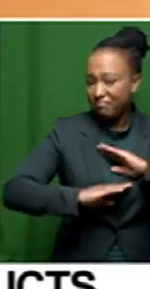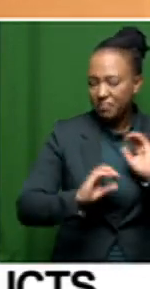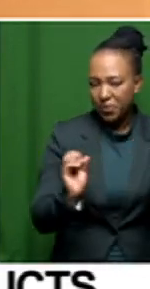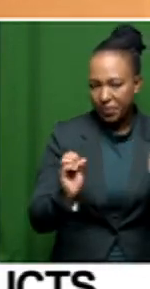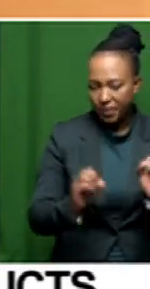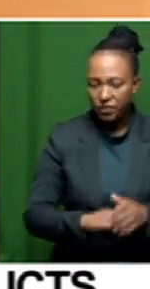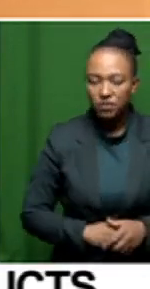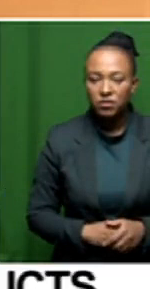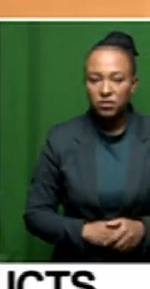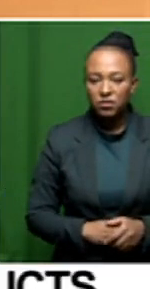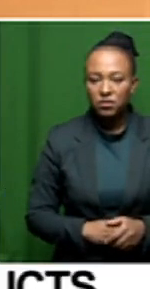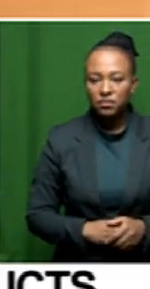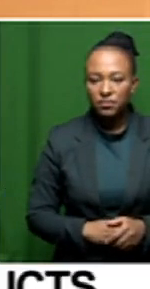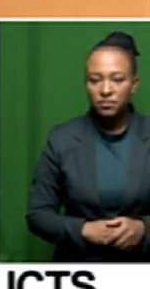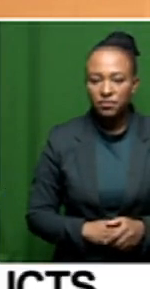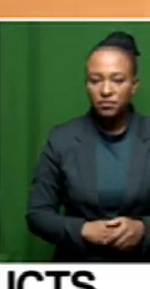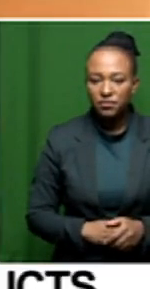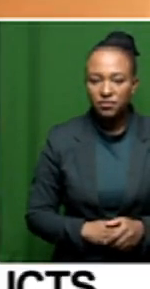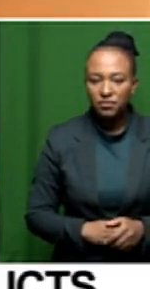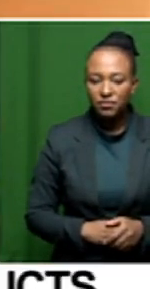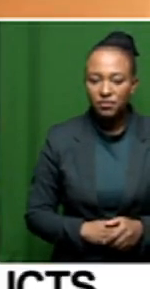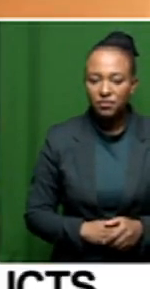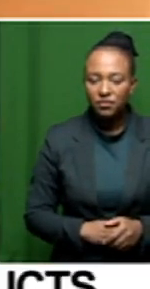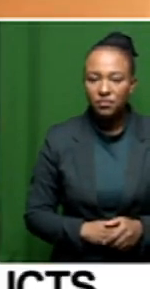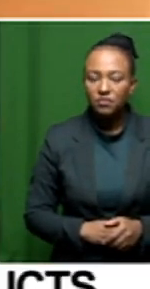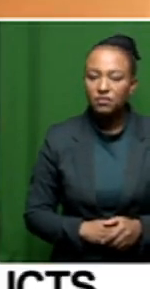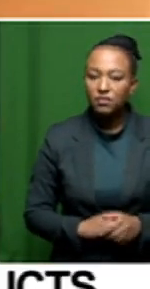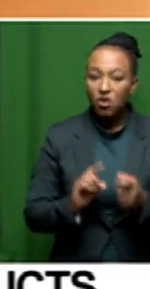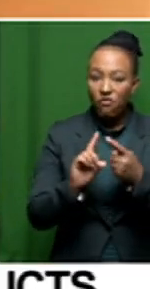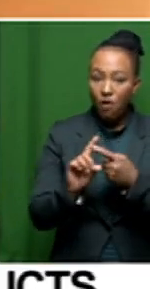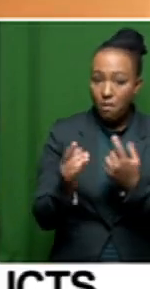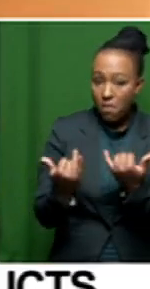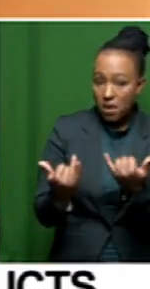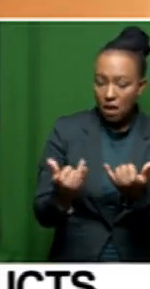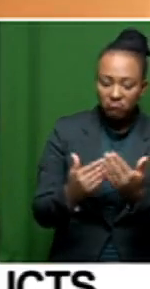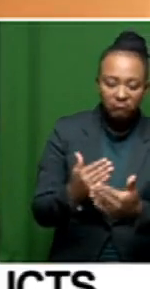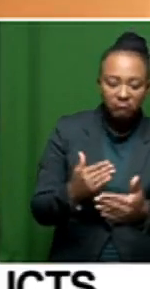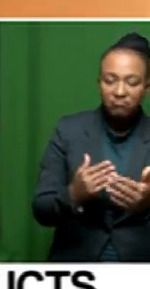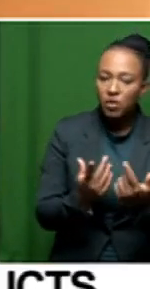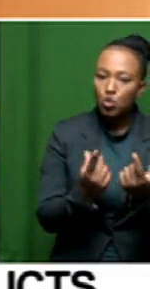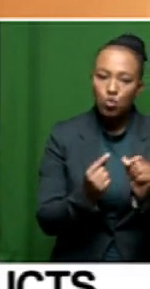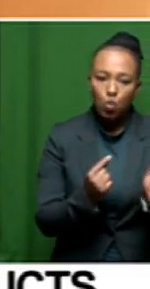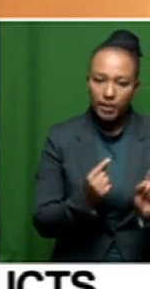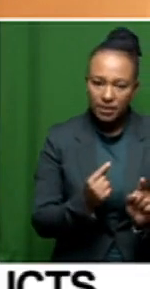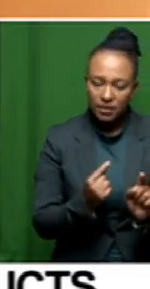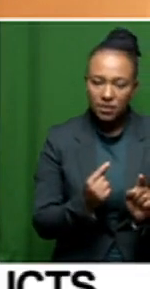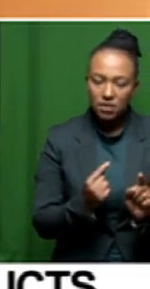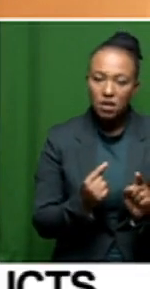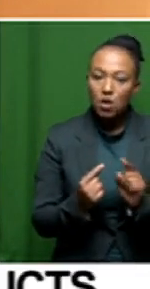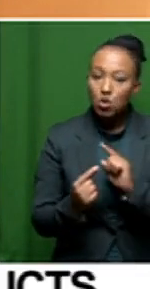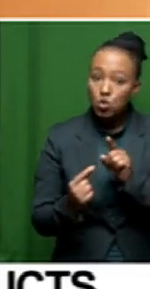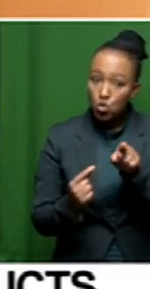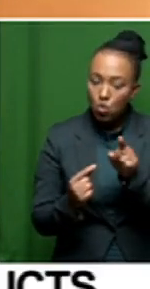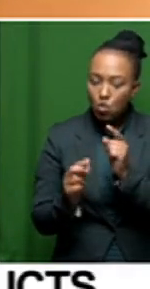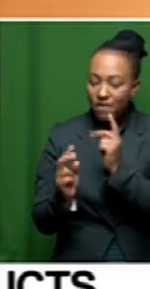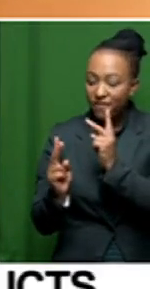satisfied with the response. So where to from here? Ms. Ngwenya, because you visited two of the